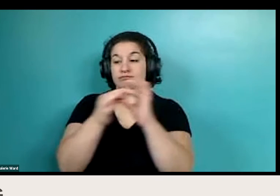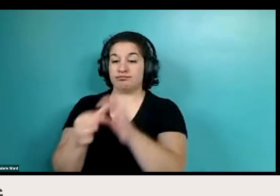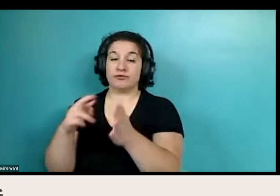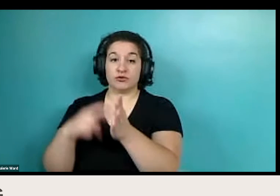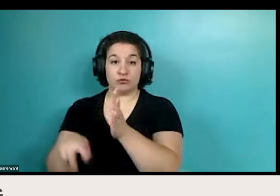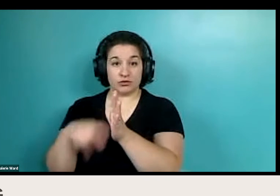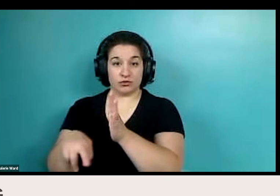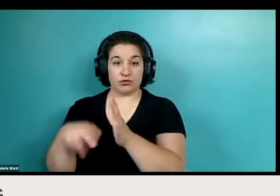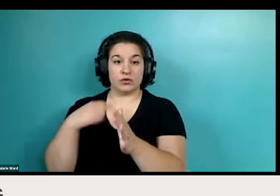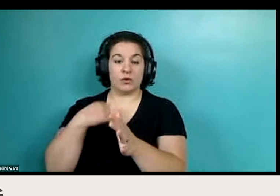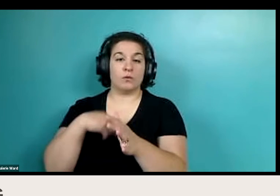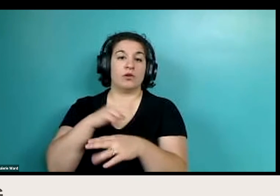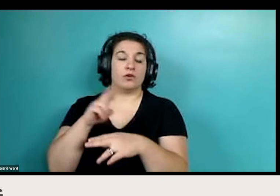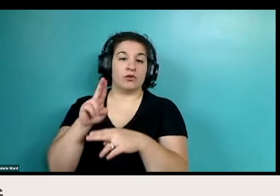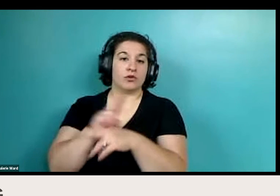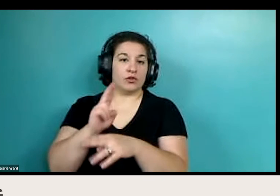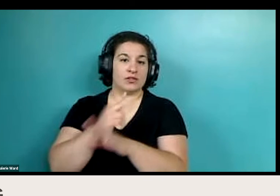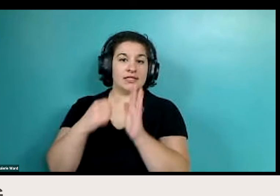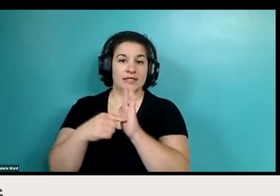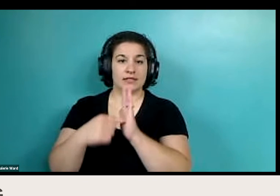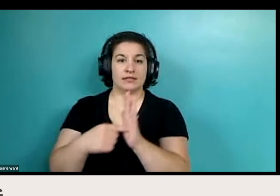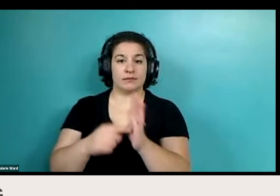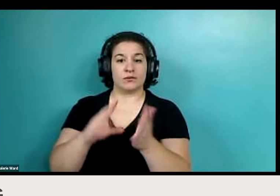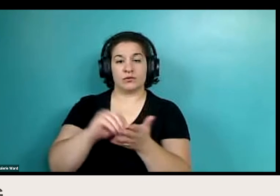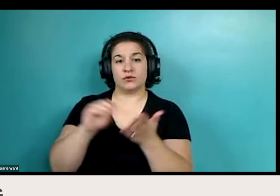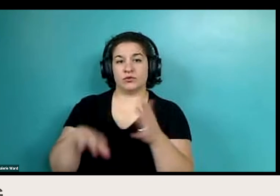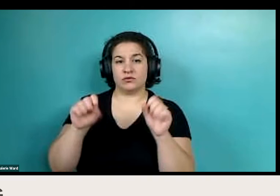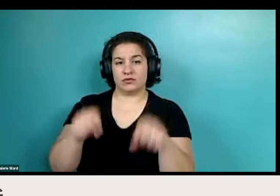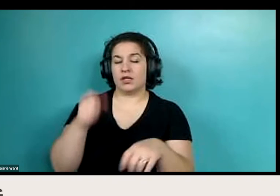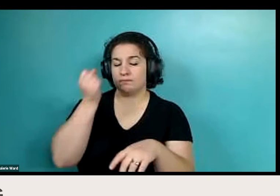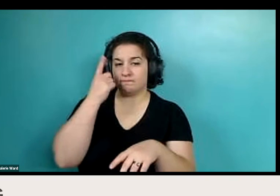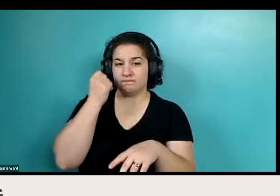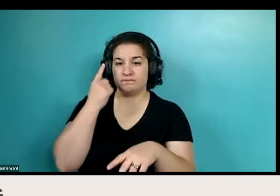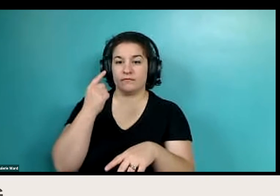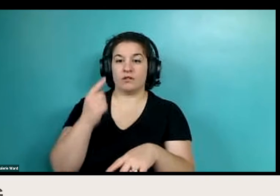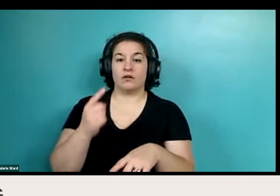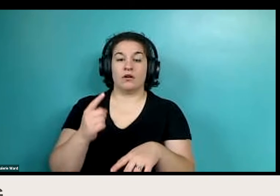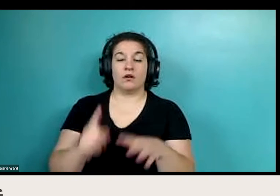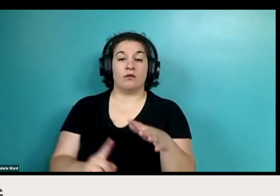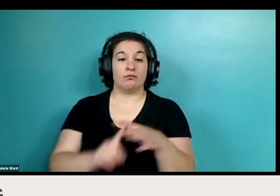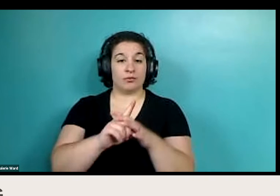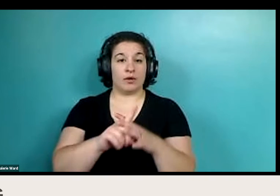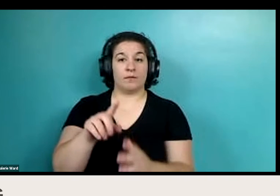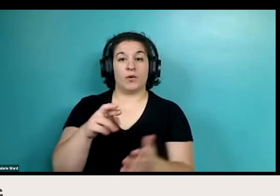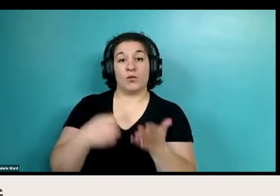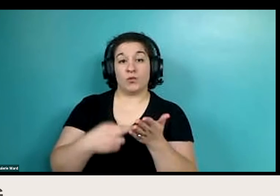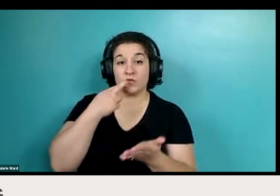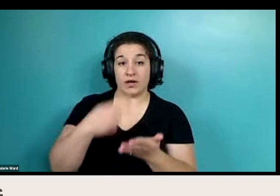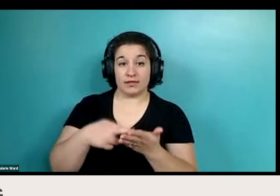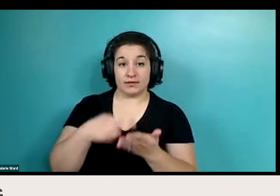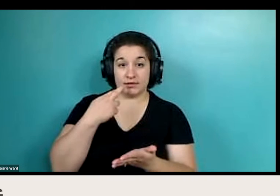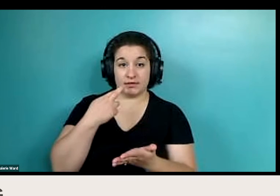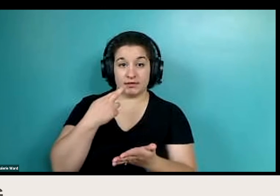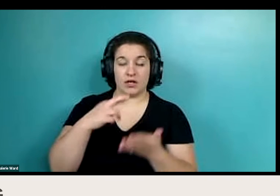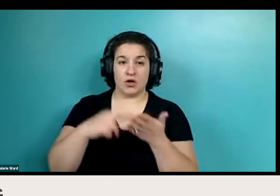example that our students can resonate with. And usually we bring up something like rice. Rice is incorporated into thousands of